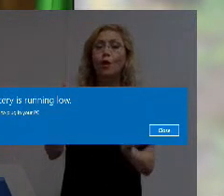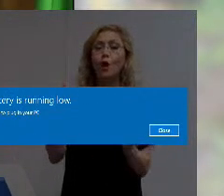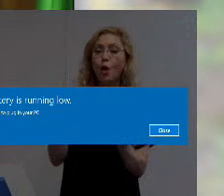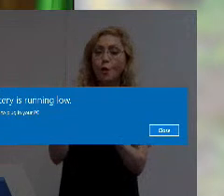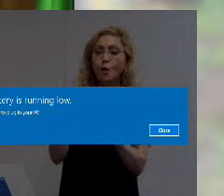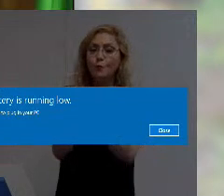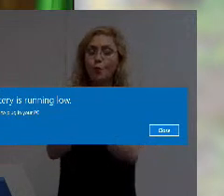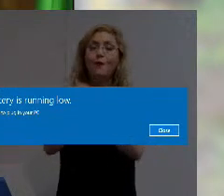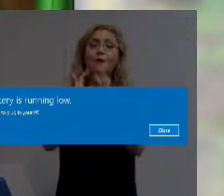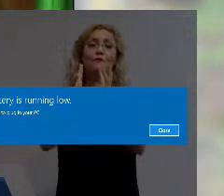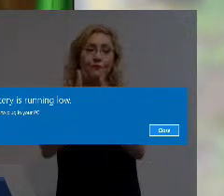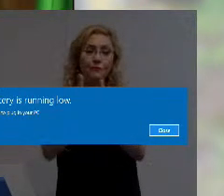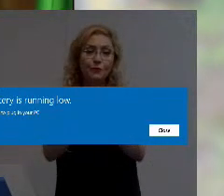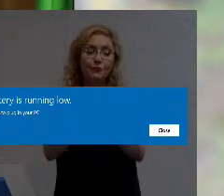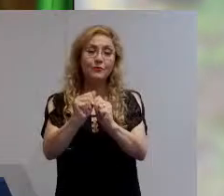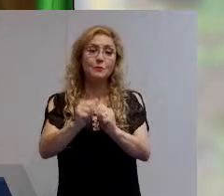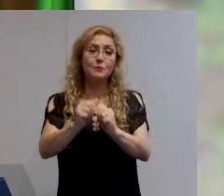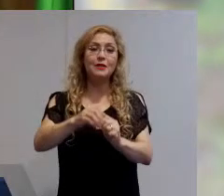Joint